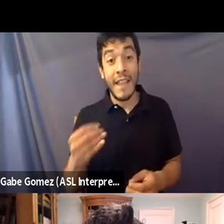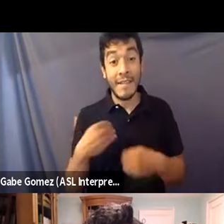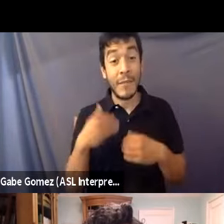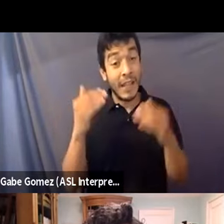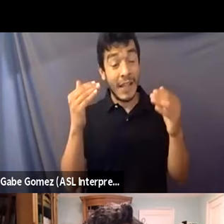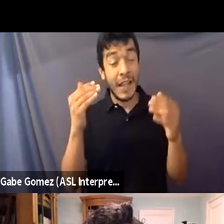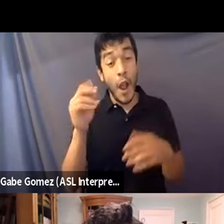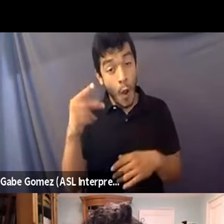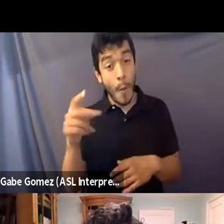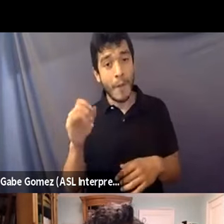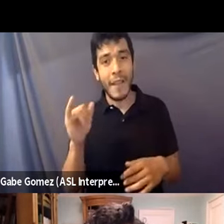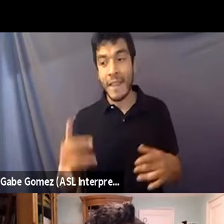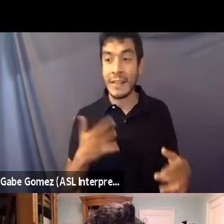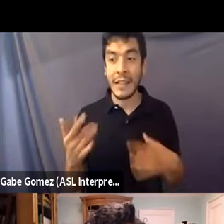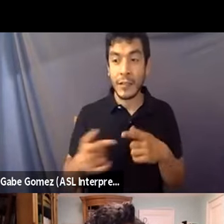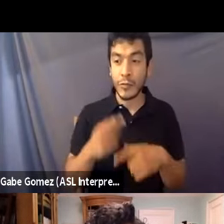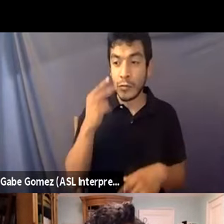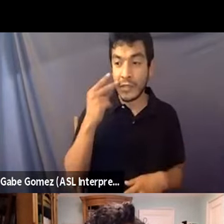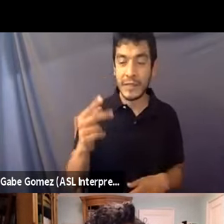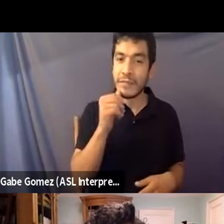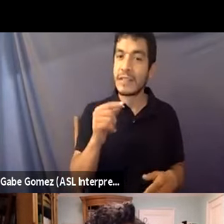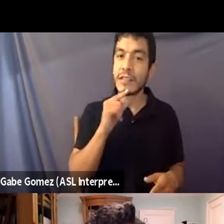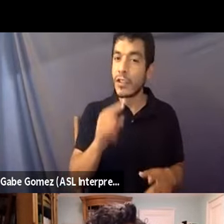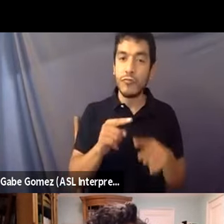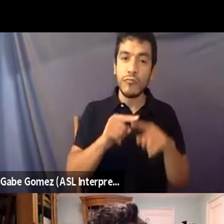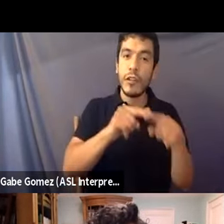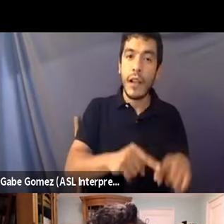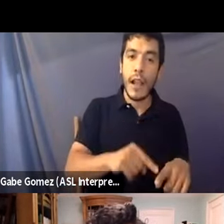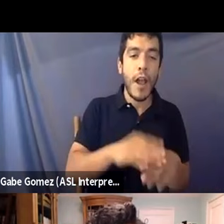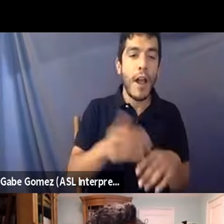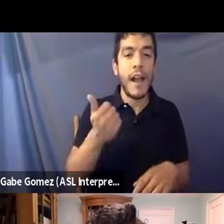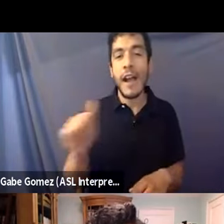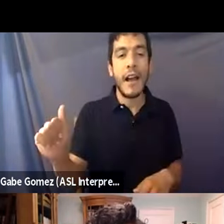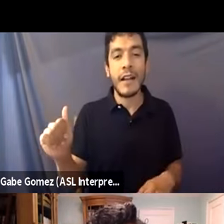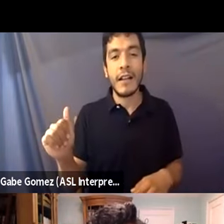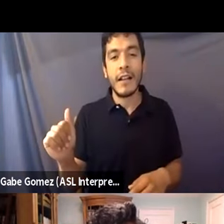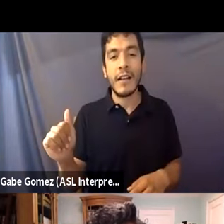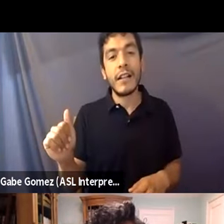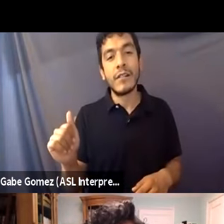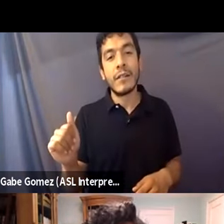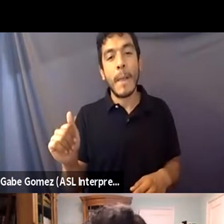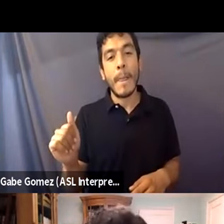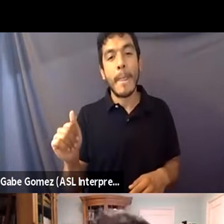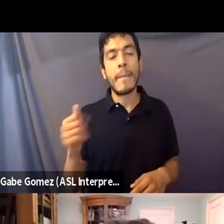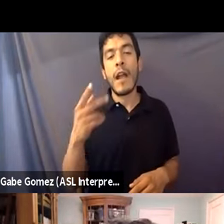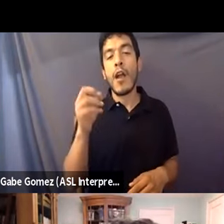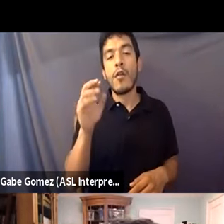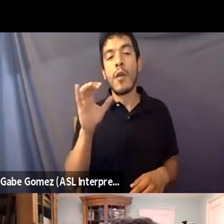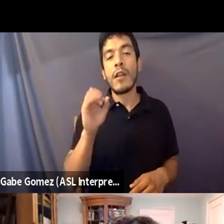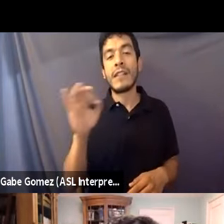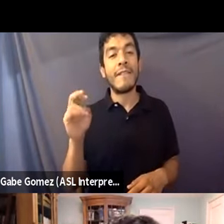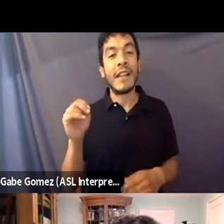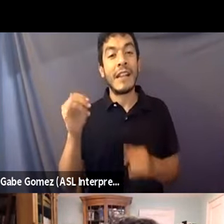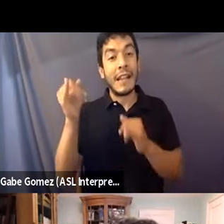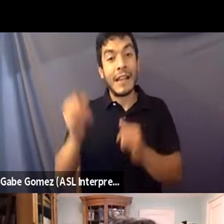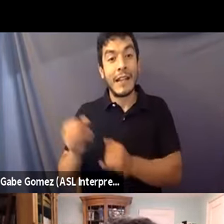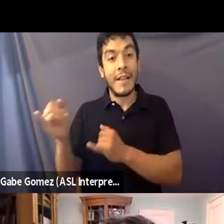It's exciting because again, it doesn't rely on any sort of this, the, the heroics of an individual, that these are